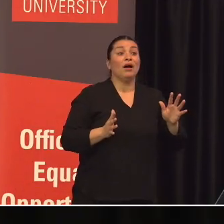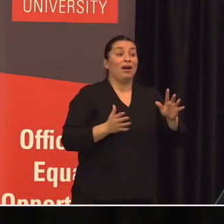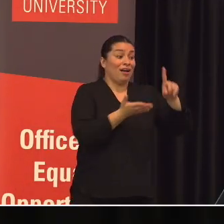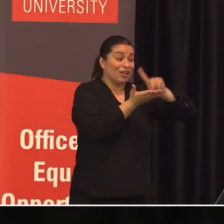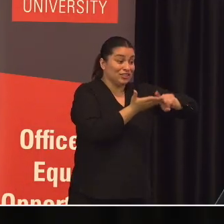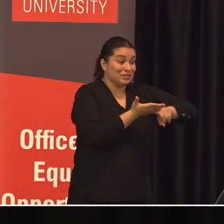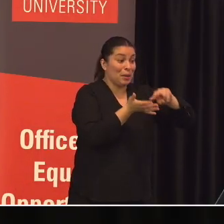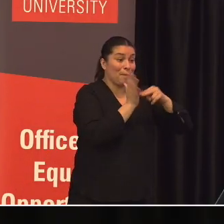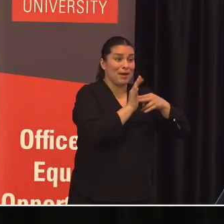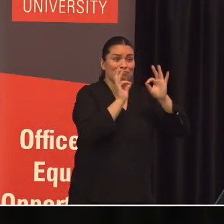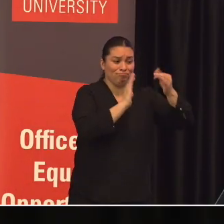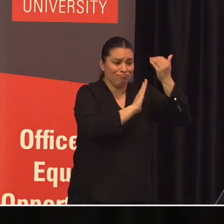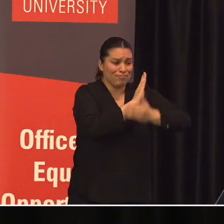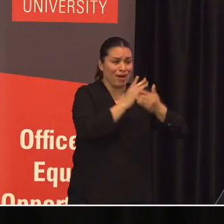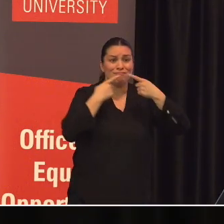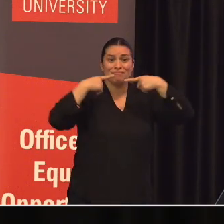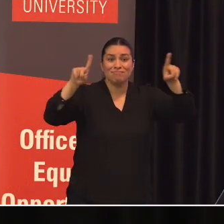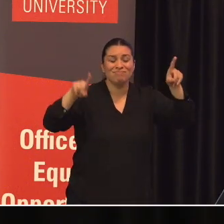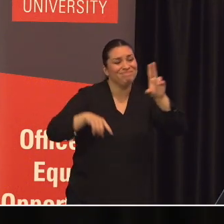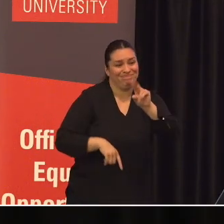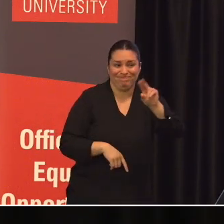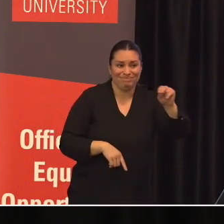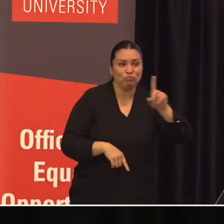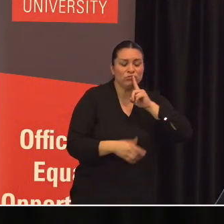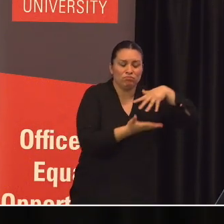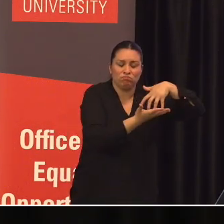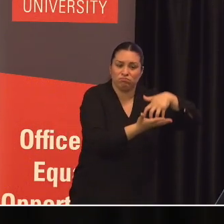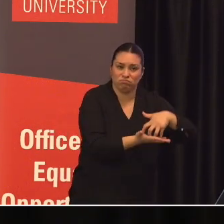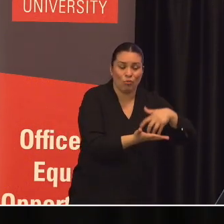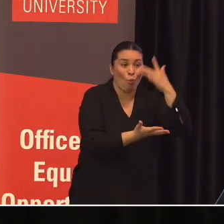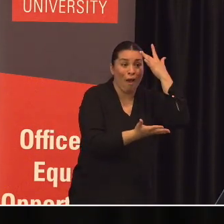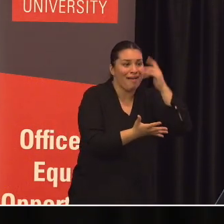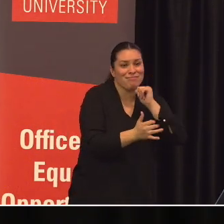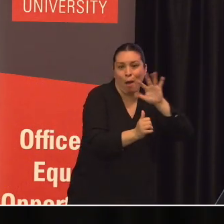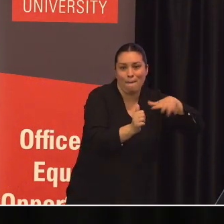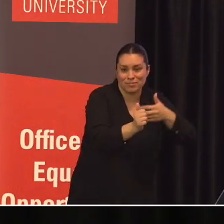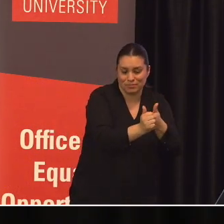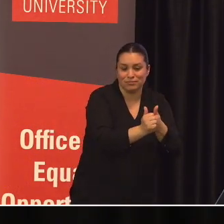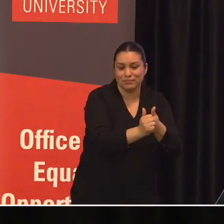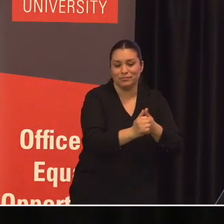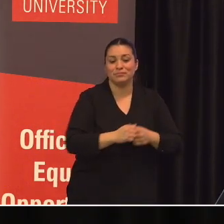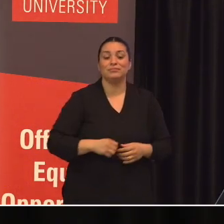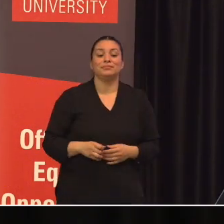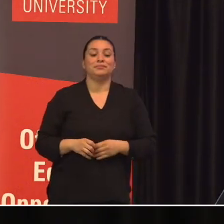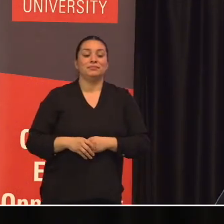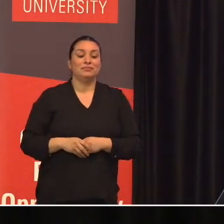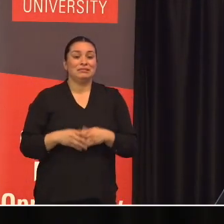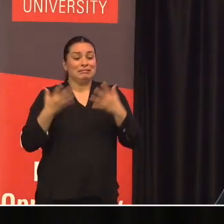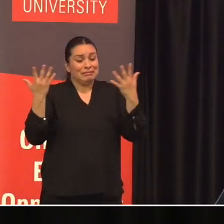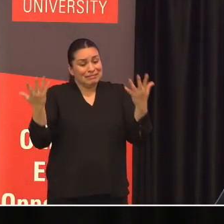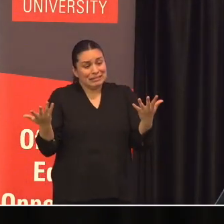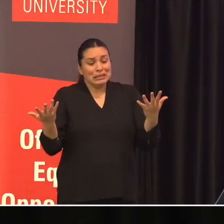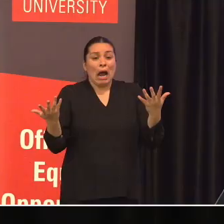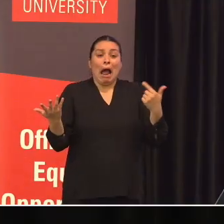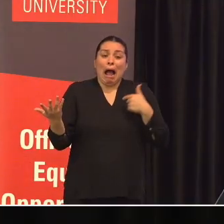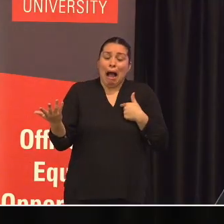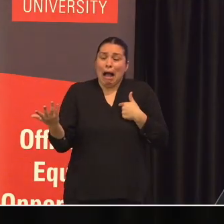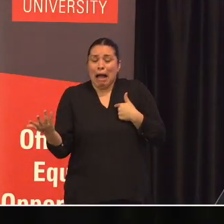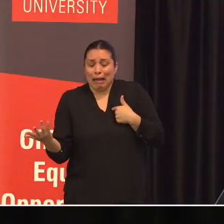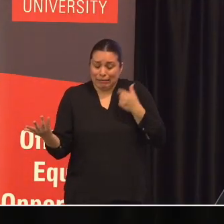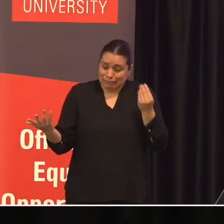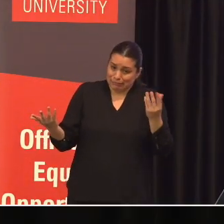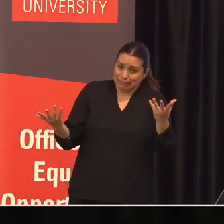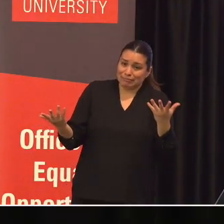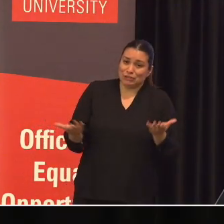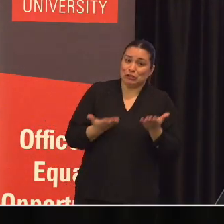at best. So it's just not something I would use. If that is my only checker, I would use something else. There's 2